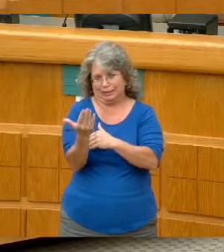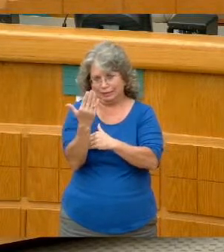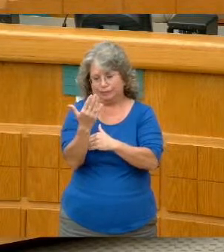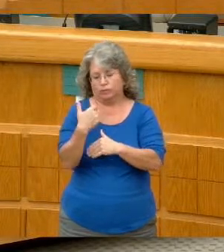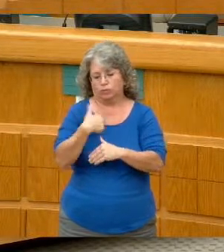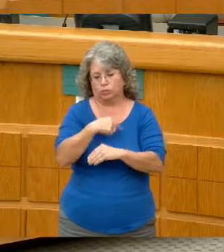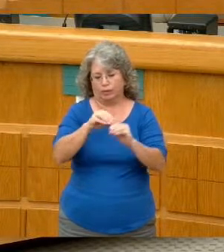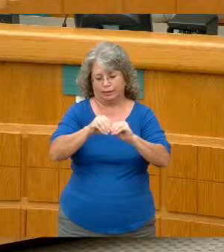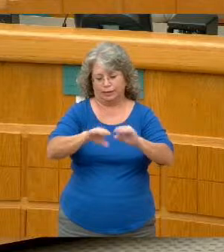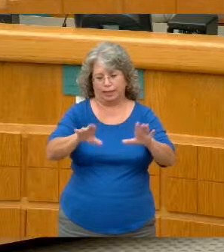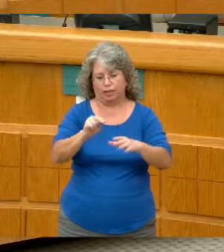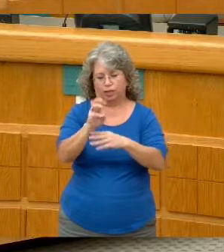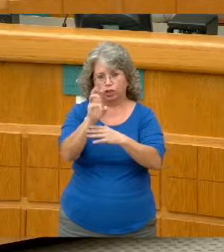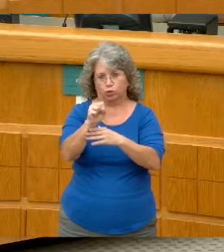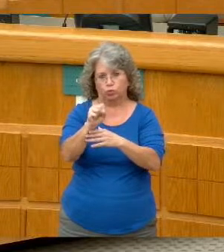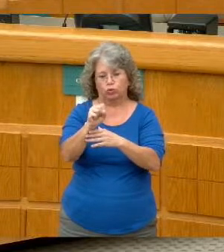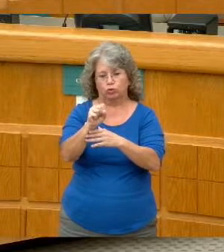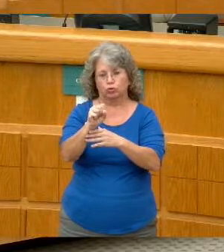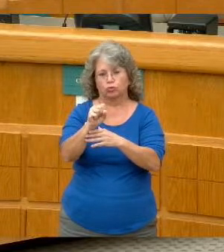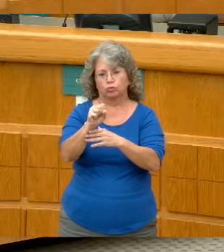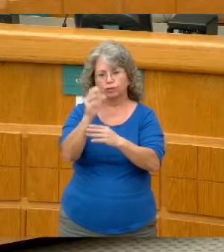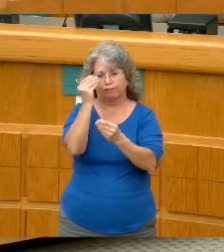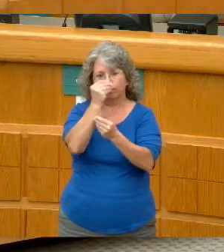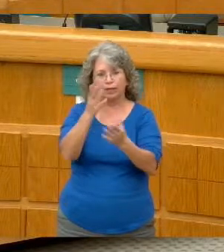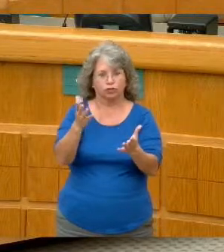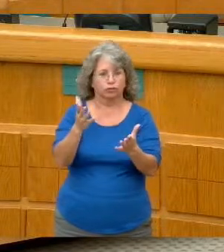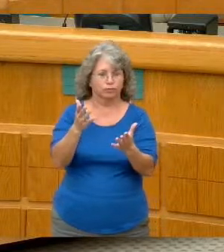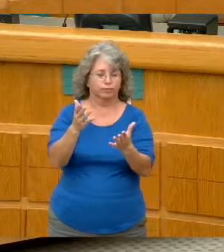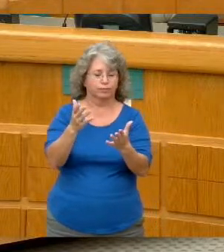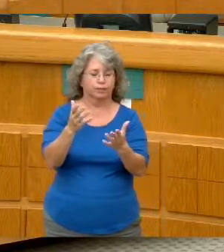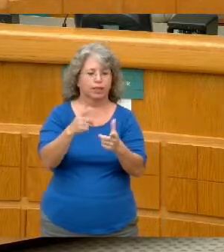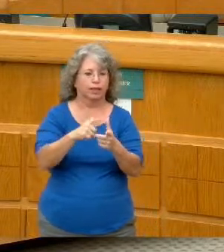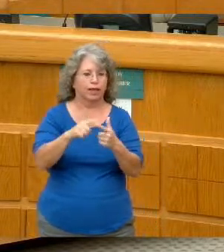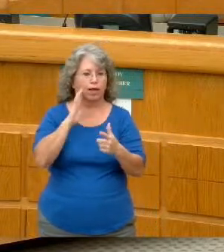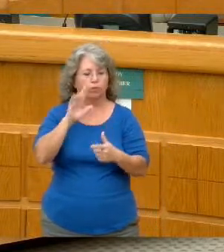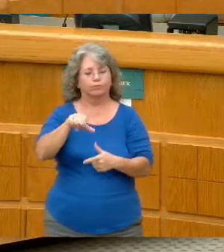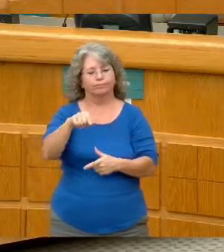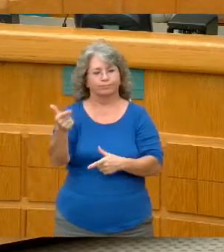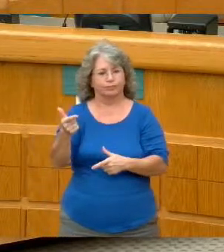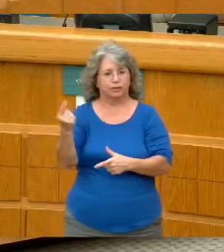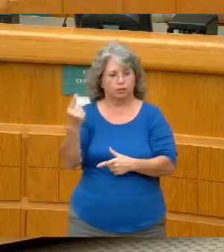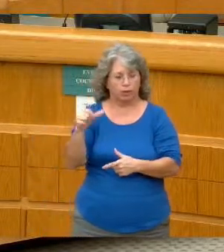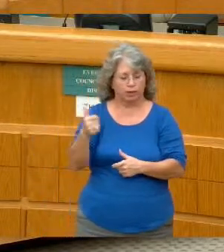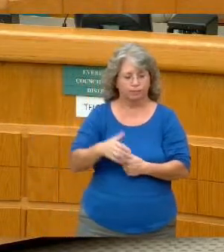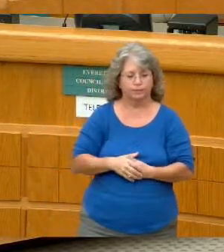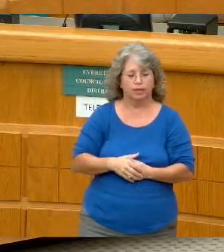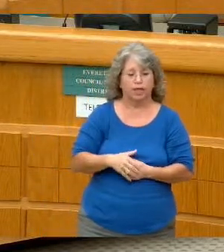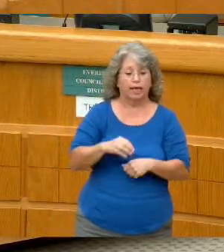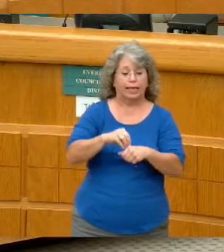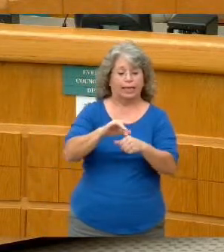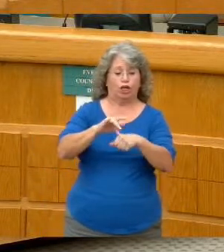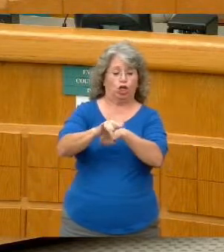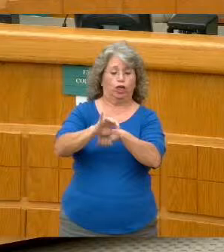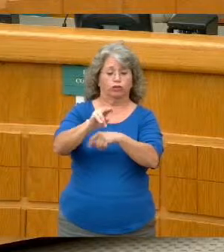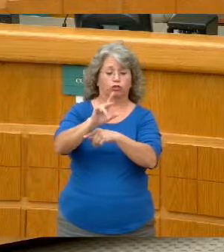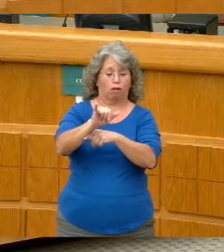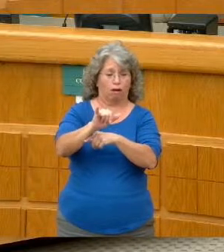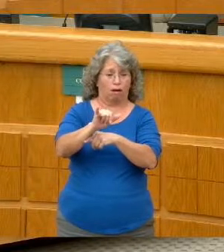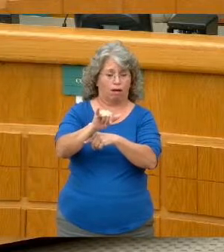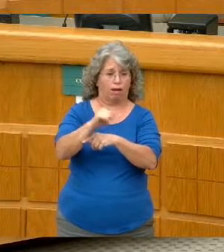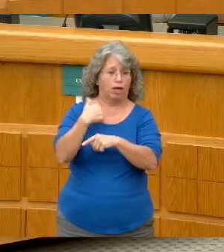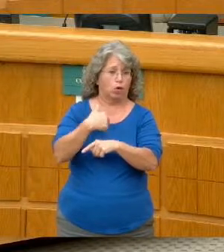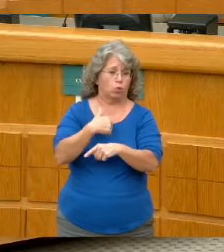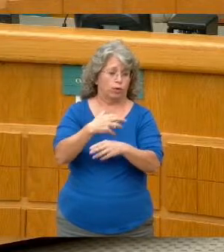today. And then I'm going to turn it over to Dr. Ram. So in early July, the health district